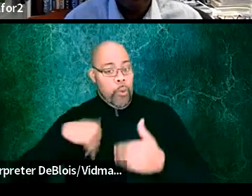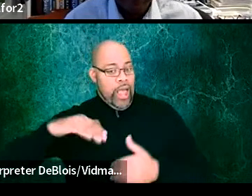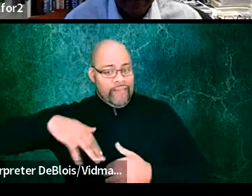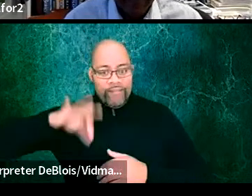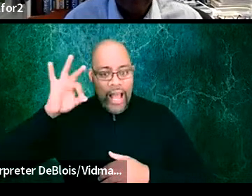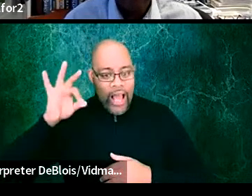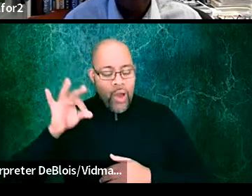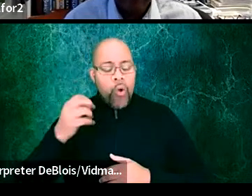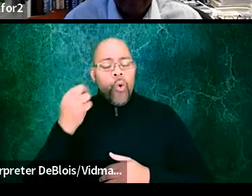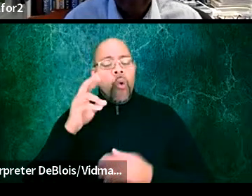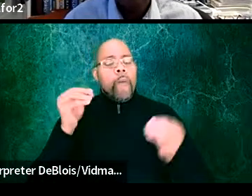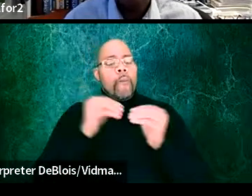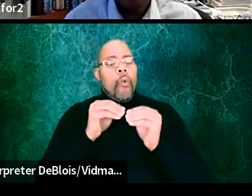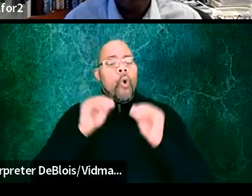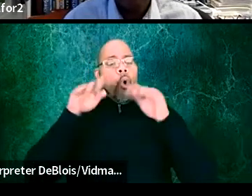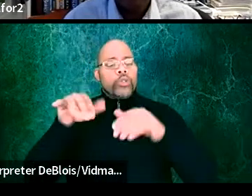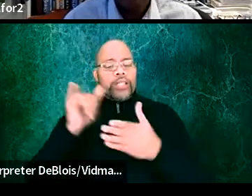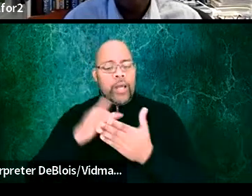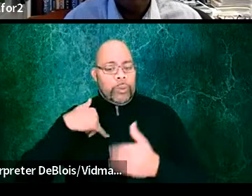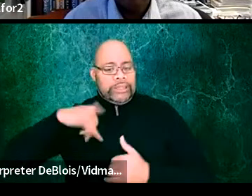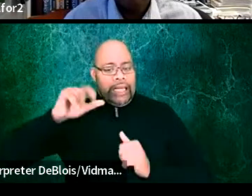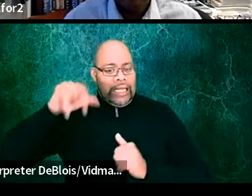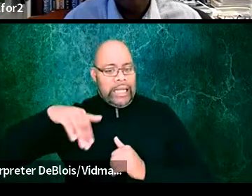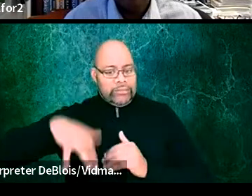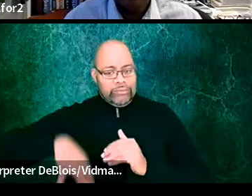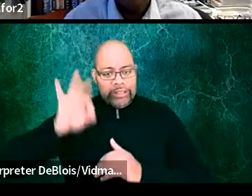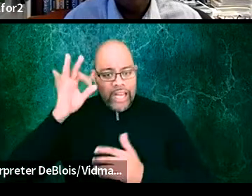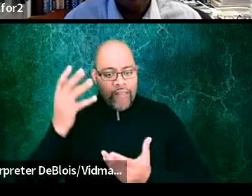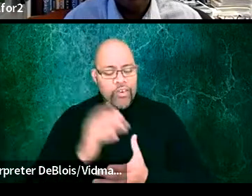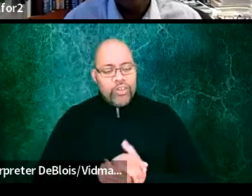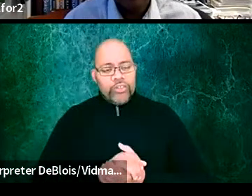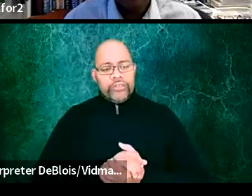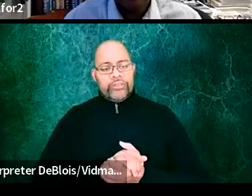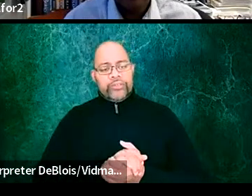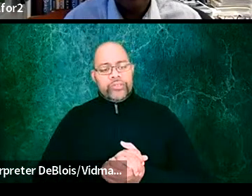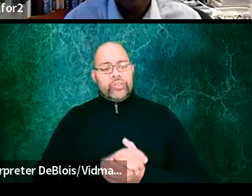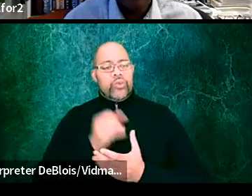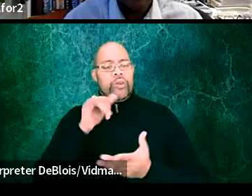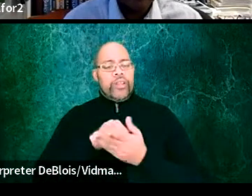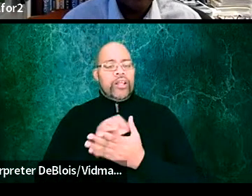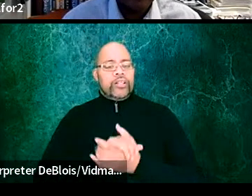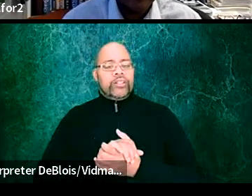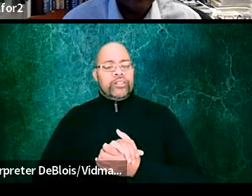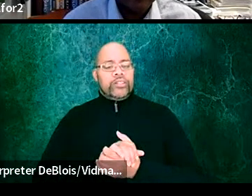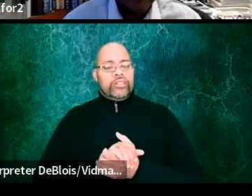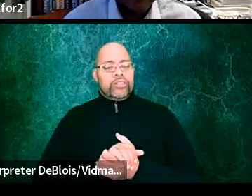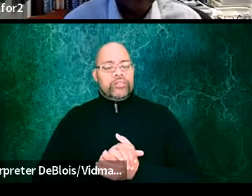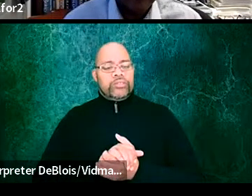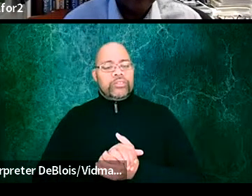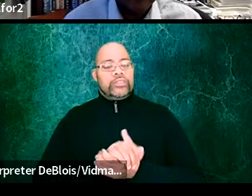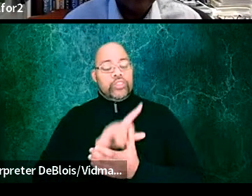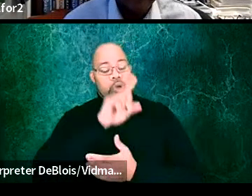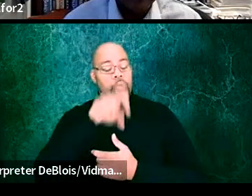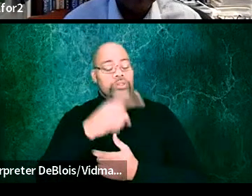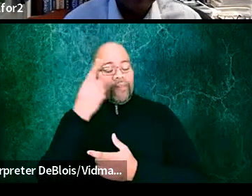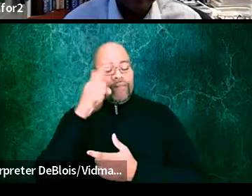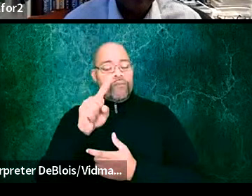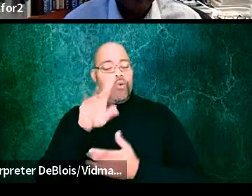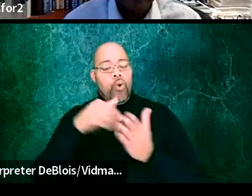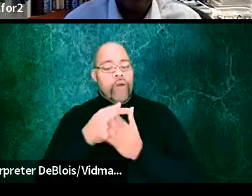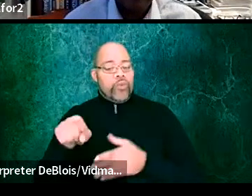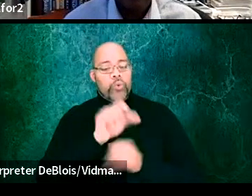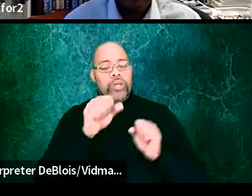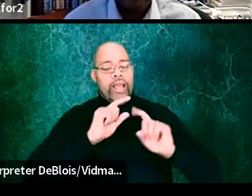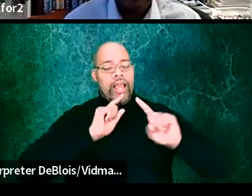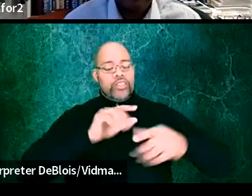found yet, or more ocean that we have yet to discover? So this is a nice question for all of you to